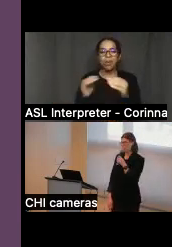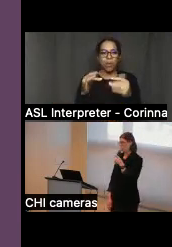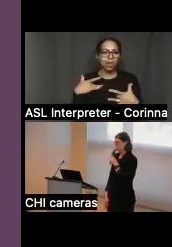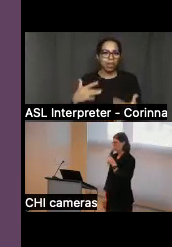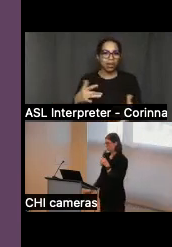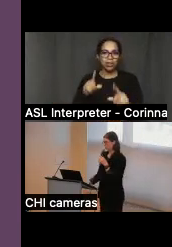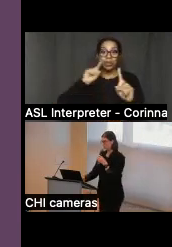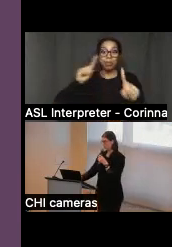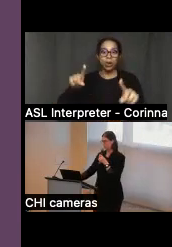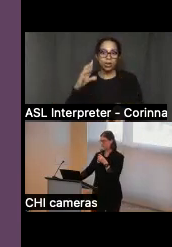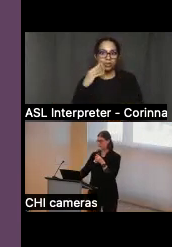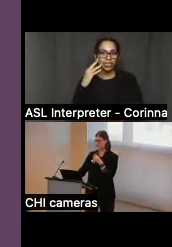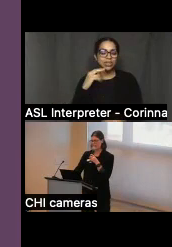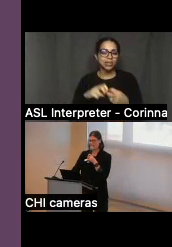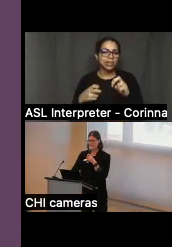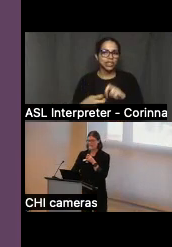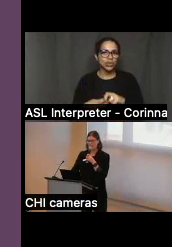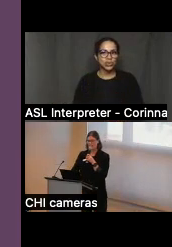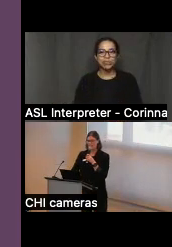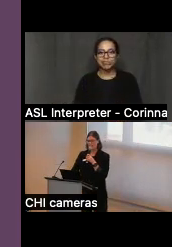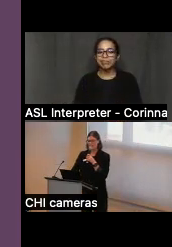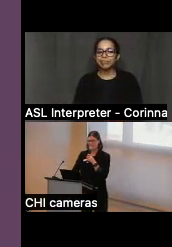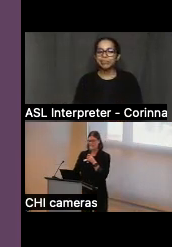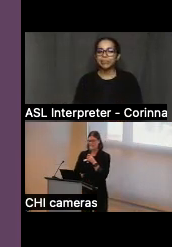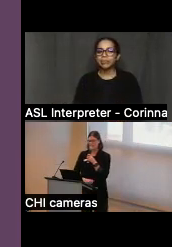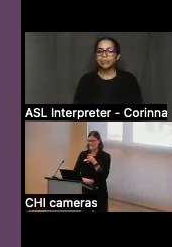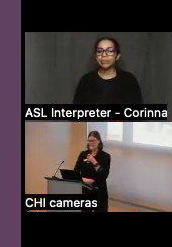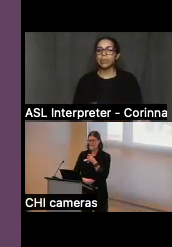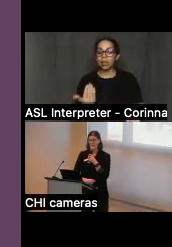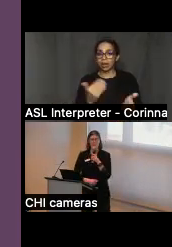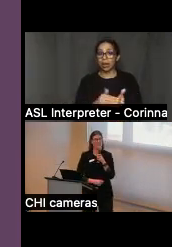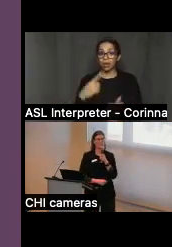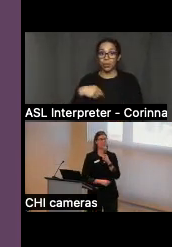these issues. And again, we know that there are many